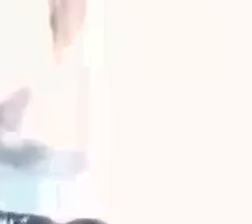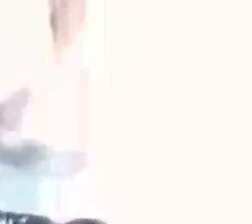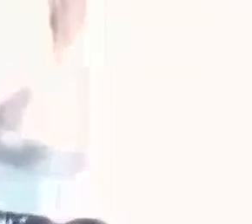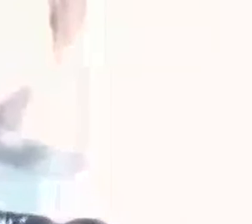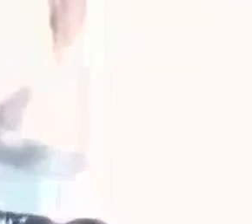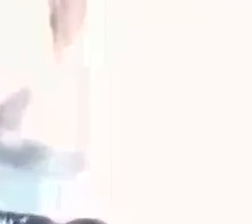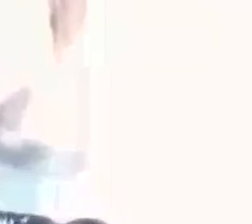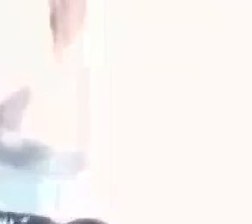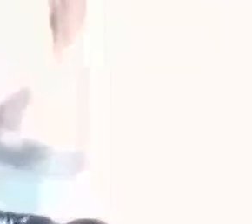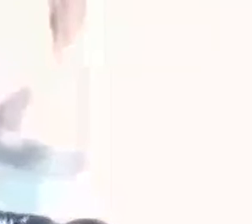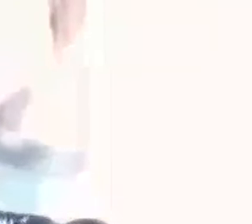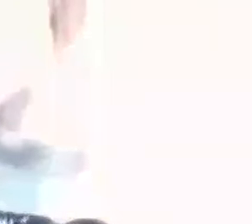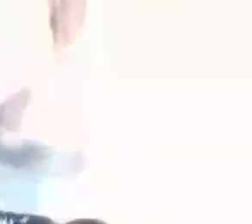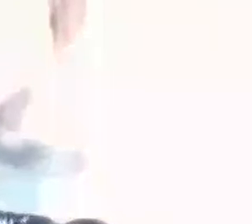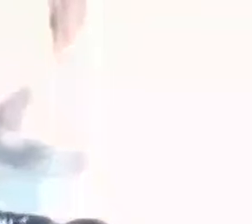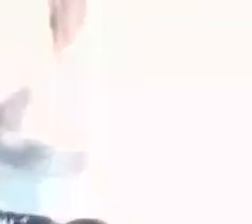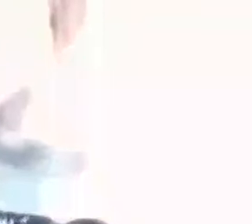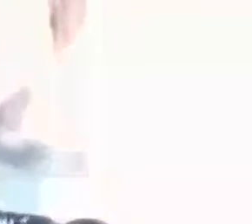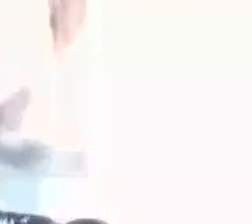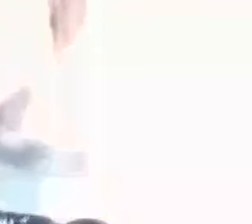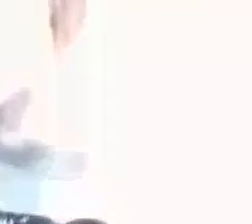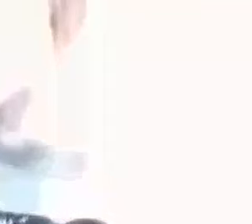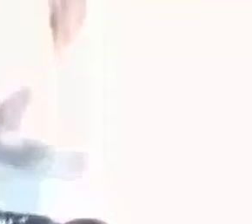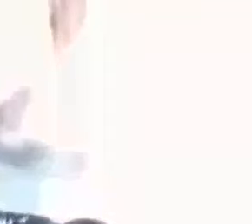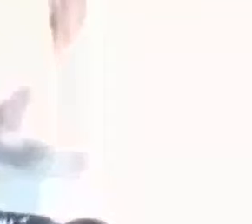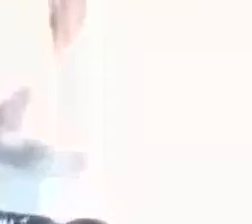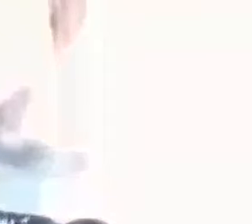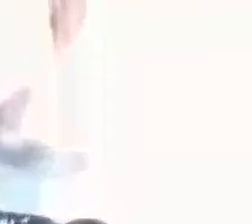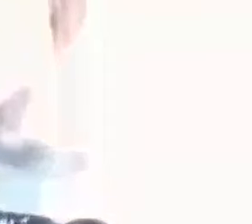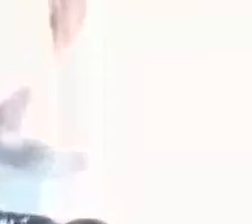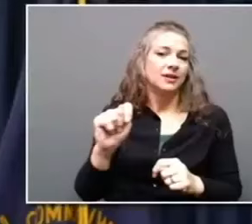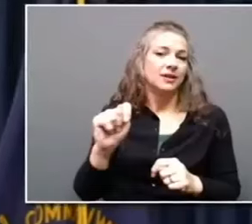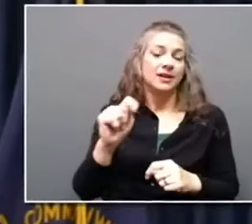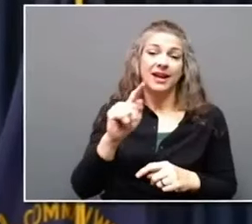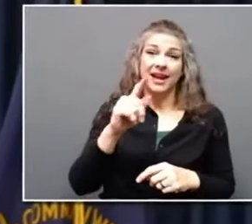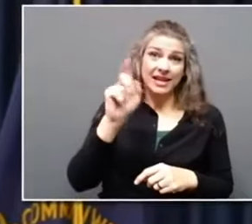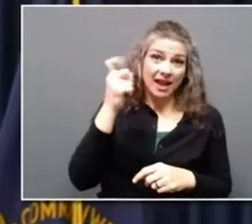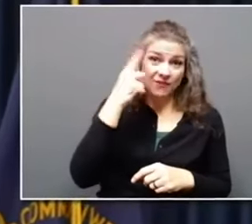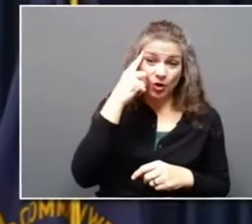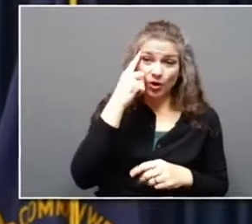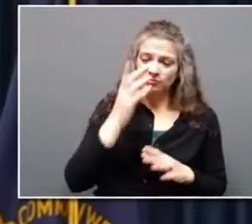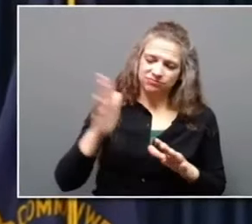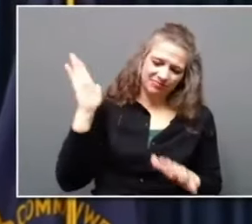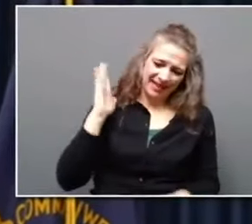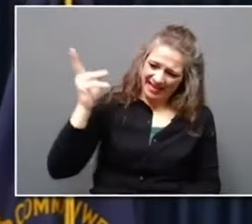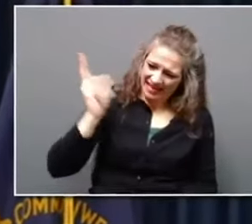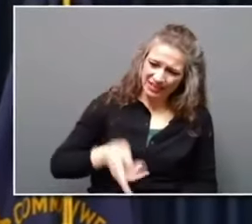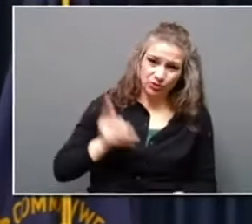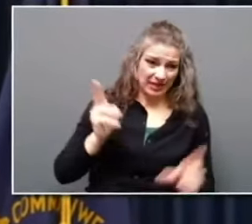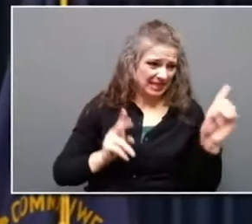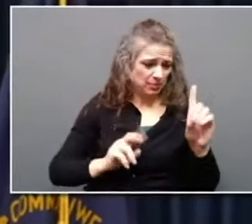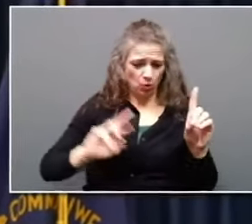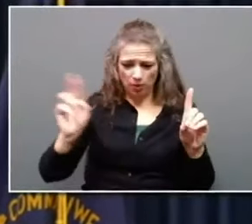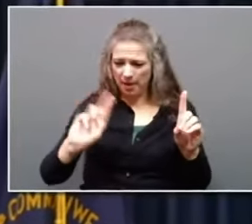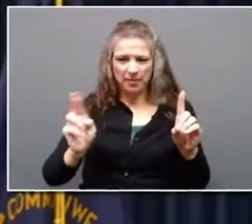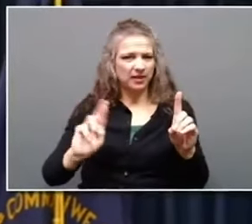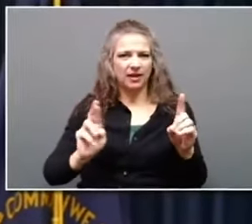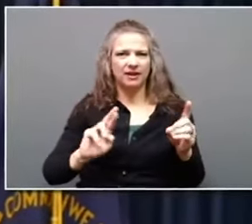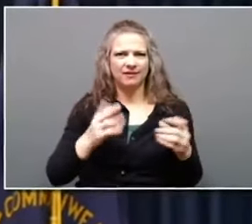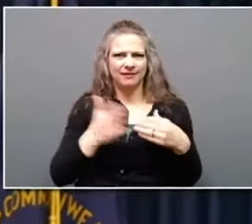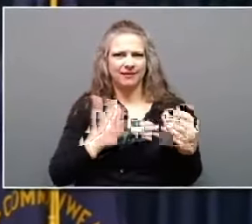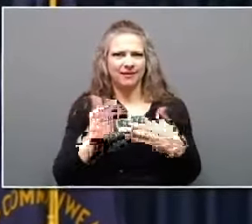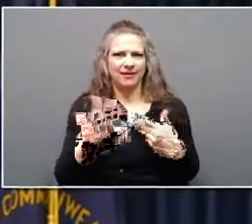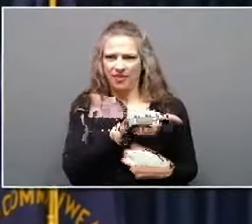a vacancy in the General Assembly, a vacancy in the United States Congress. Governor Beshear is firing back at another proposed change to